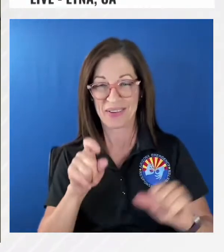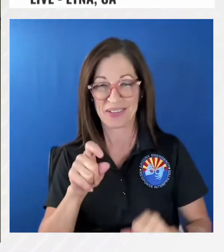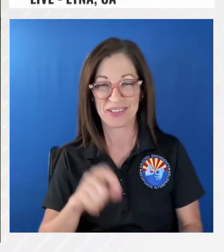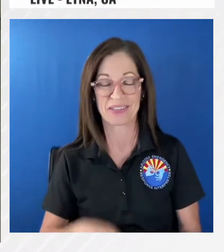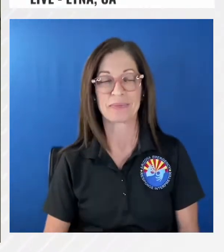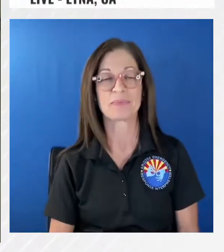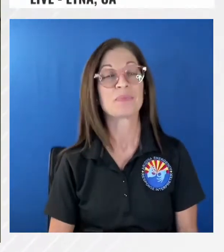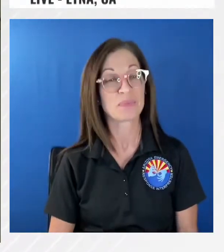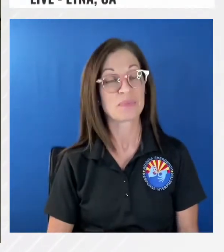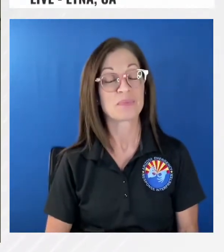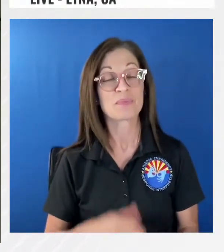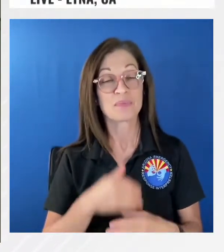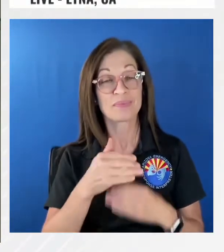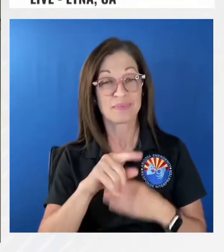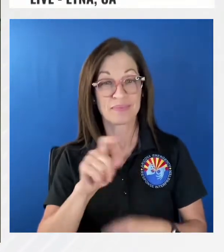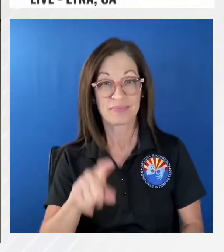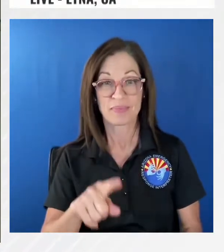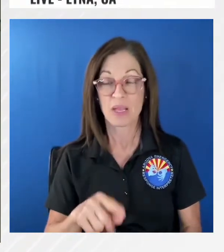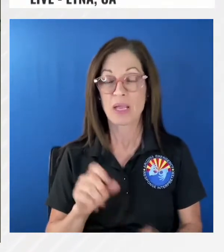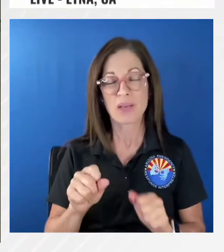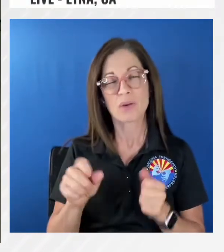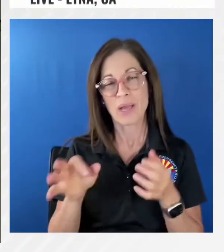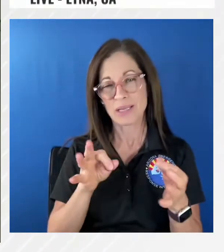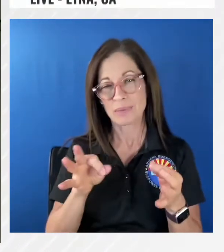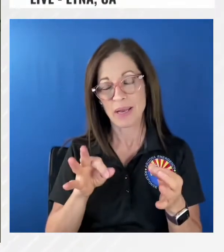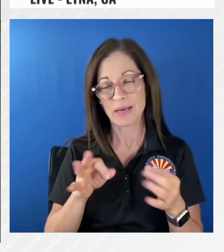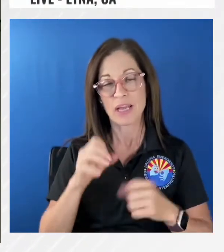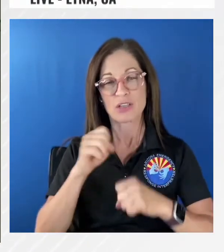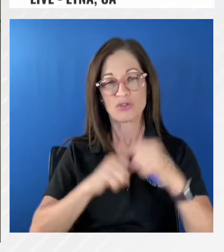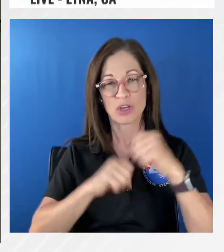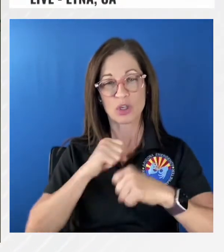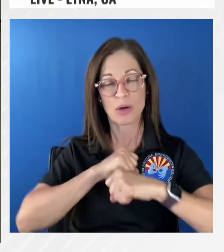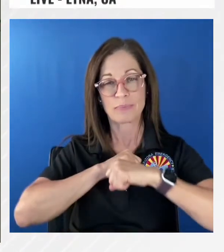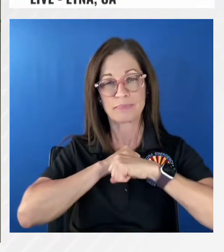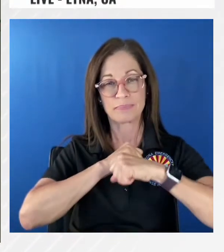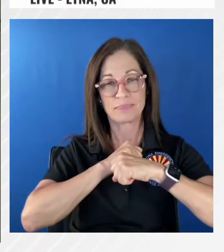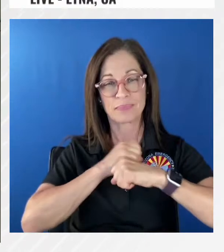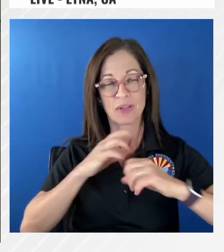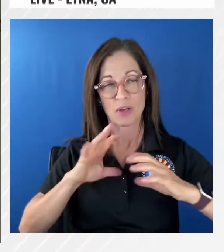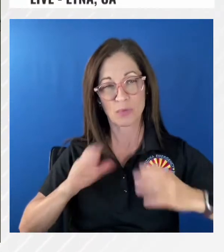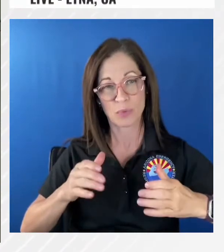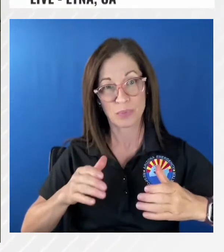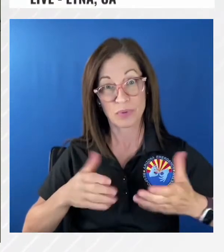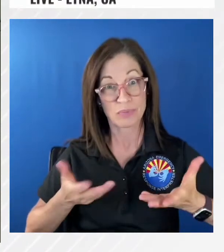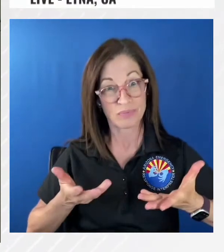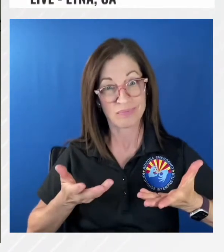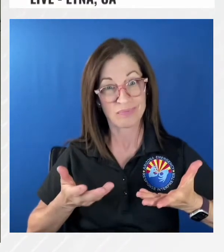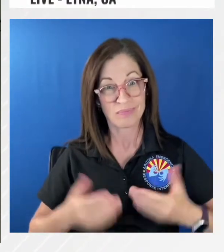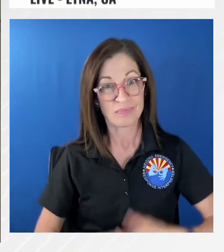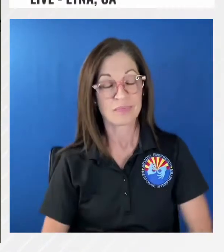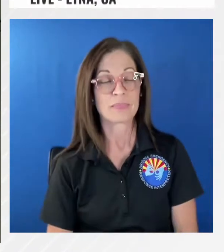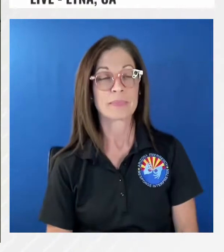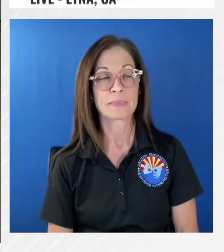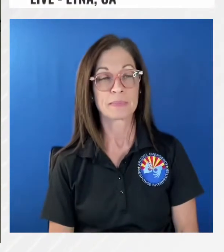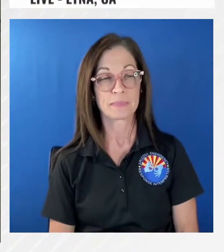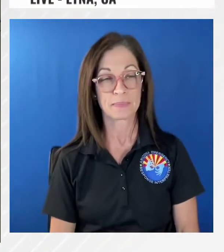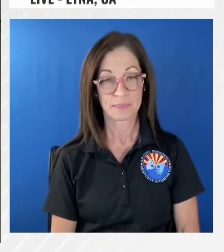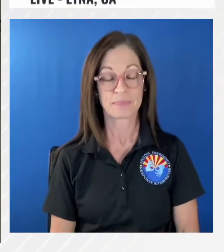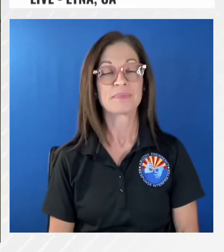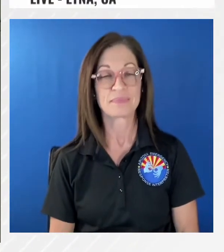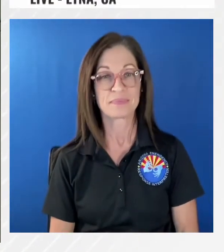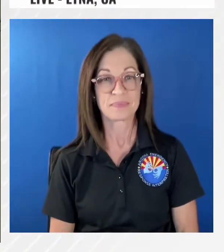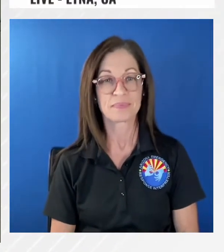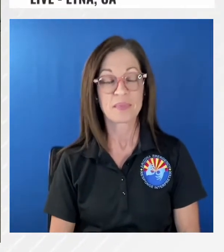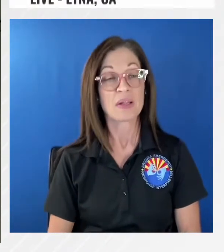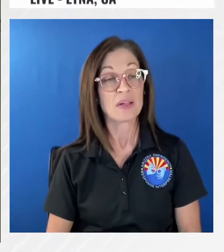next question is, can you explain the structure defense or structure protection groups that you have in place? Okay, so while we have firefighters